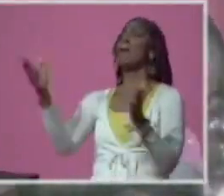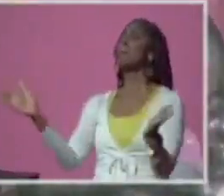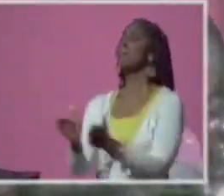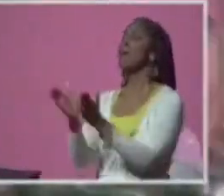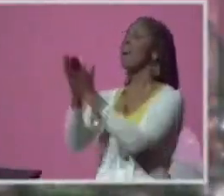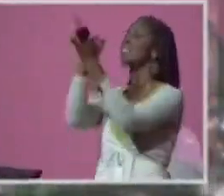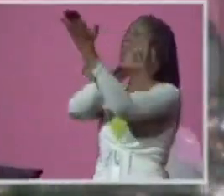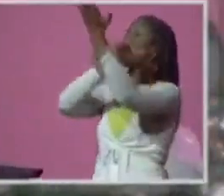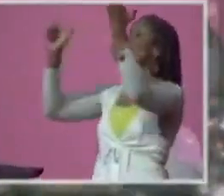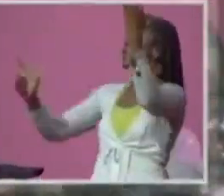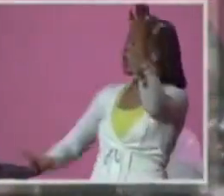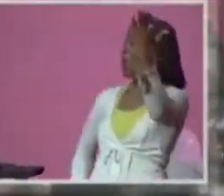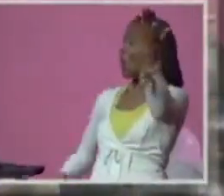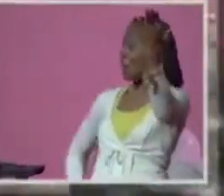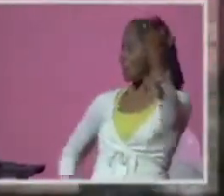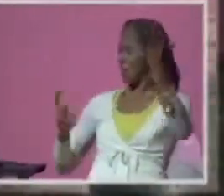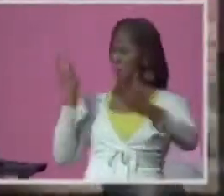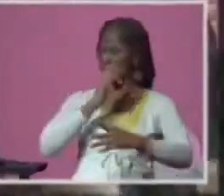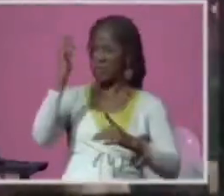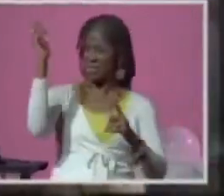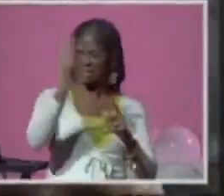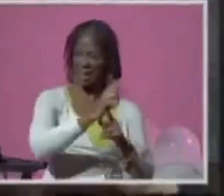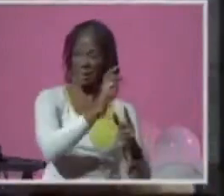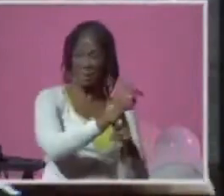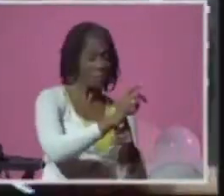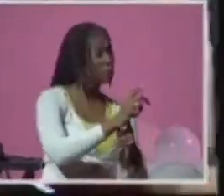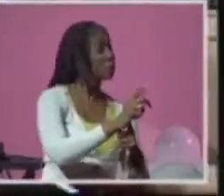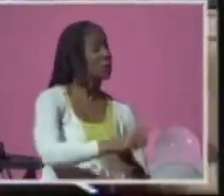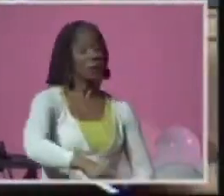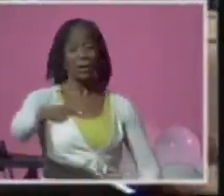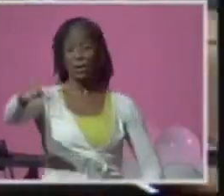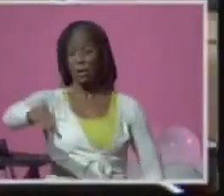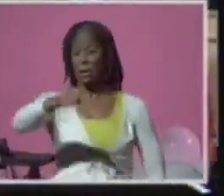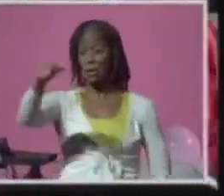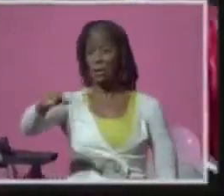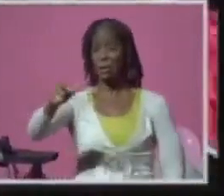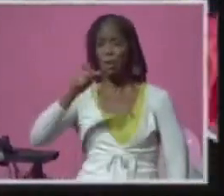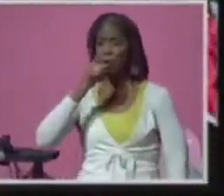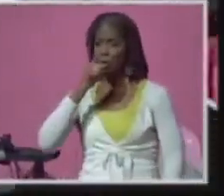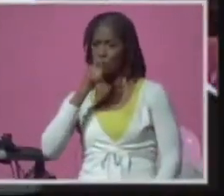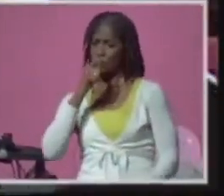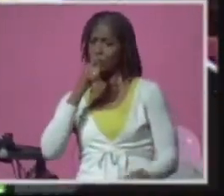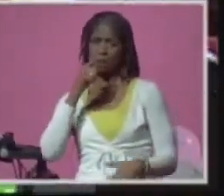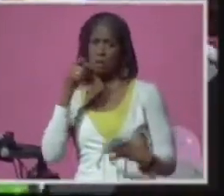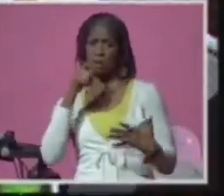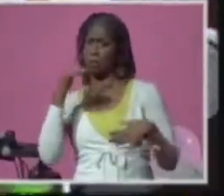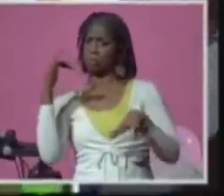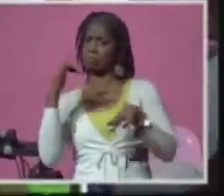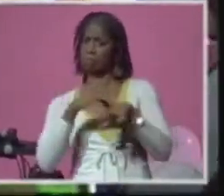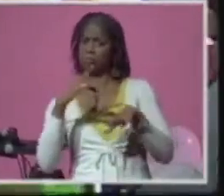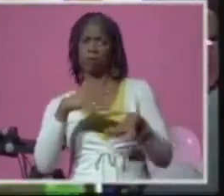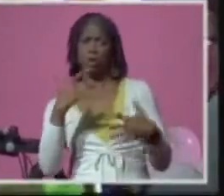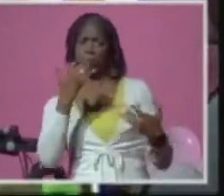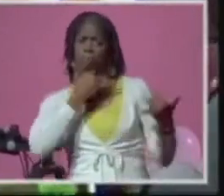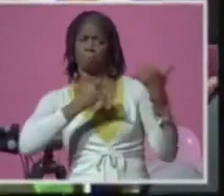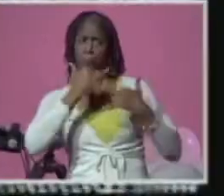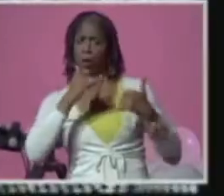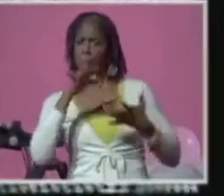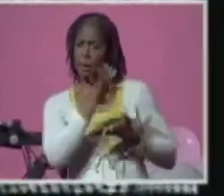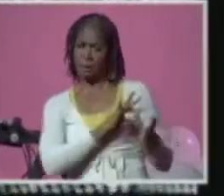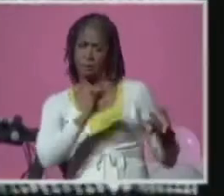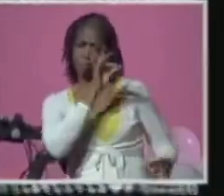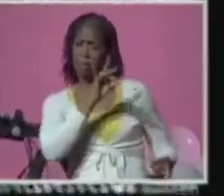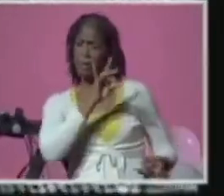the Lord. The champ is here. Quench not the spirit. The champ is